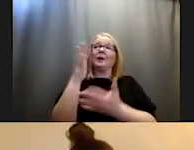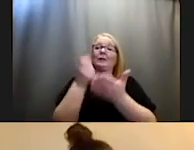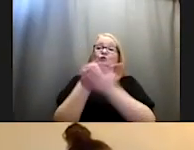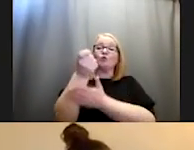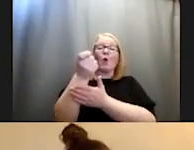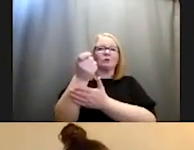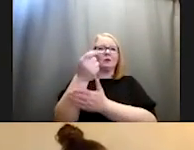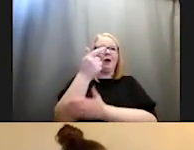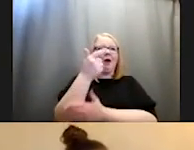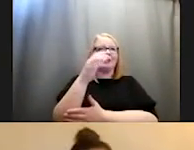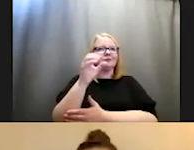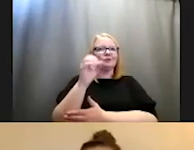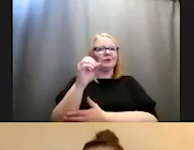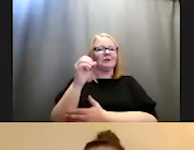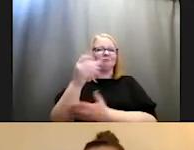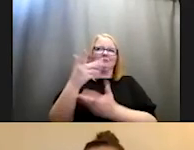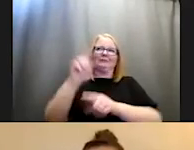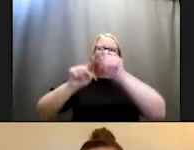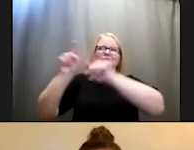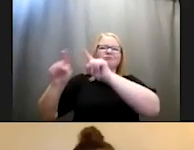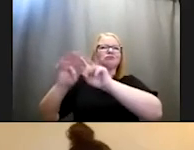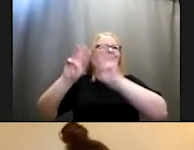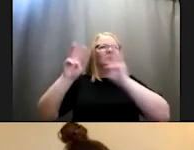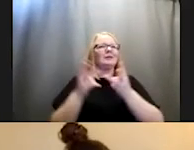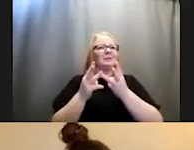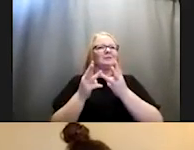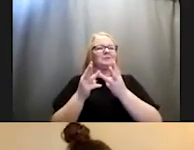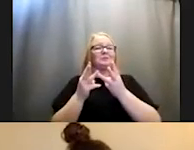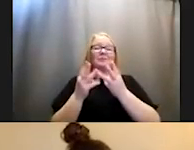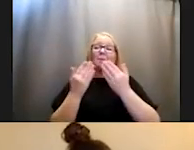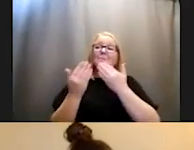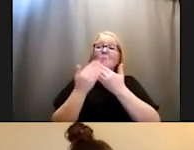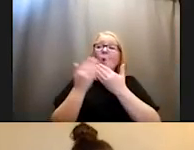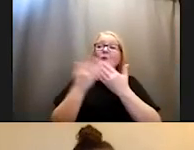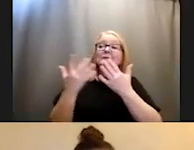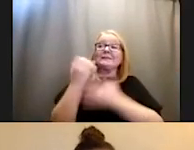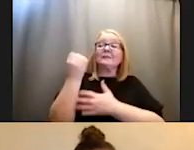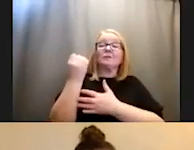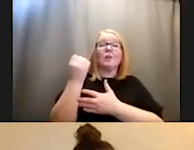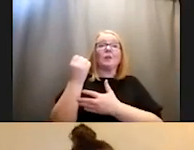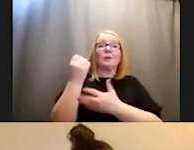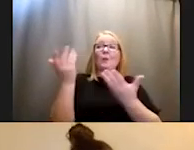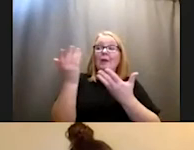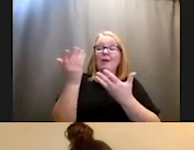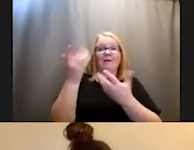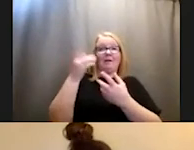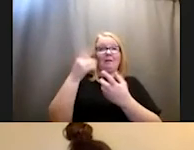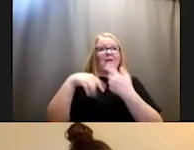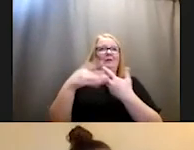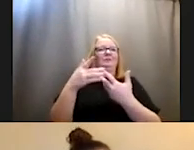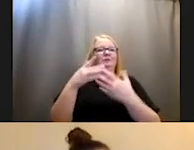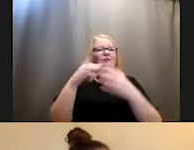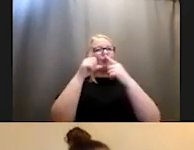countries worldwide. And one of the most successful countries for selling the cosmetics was